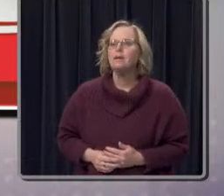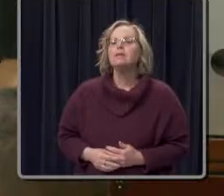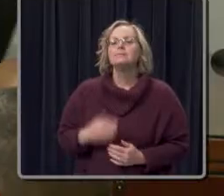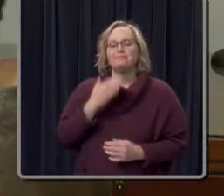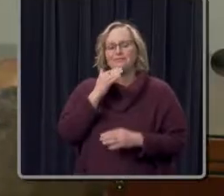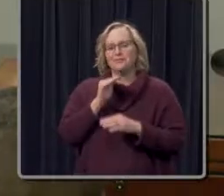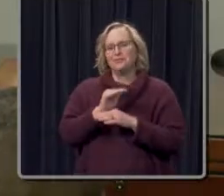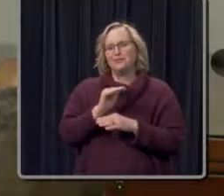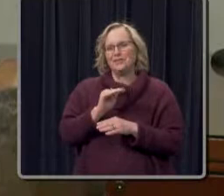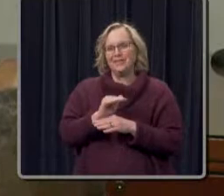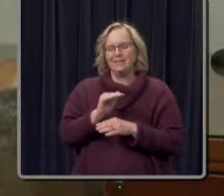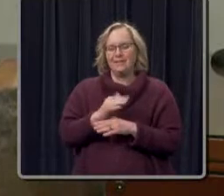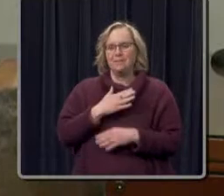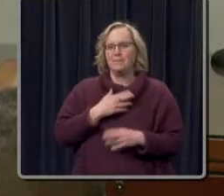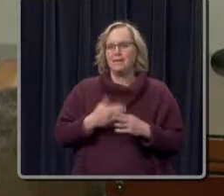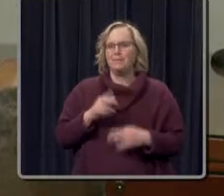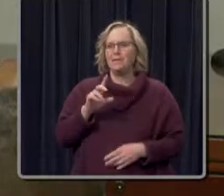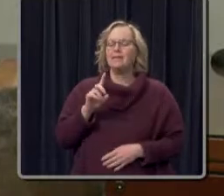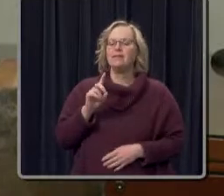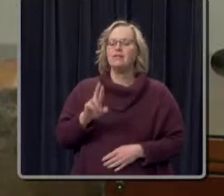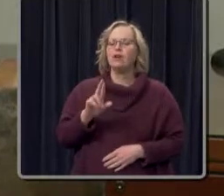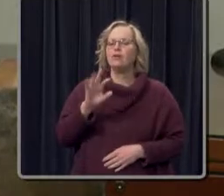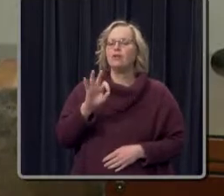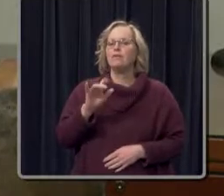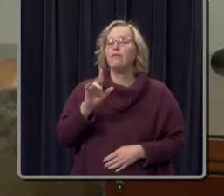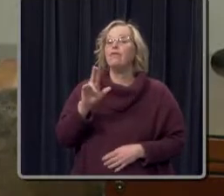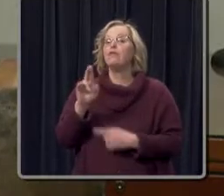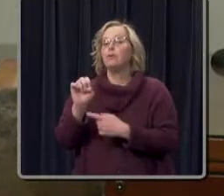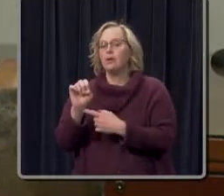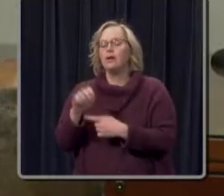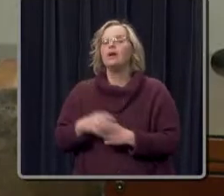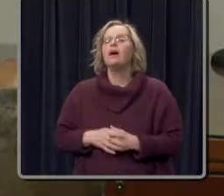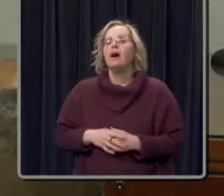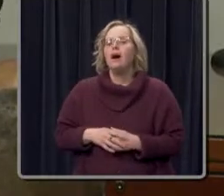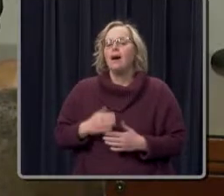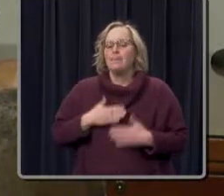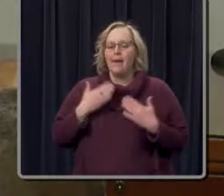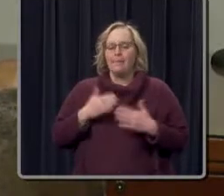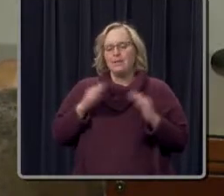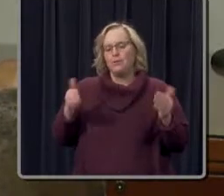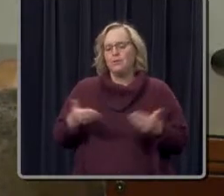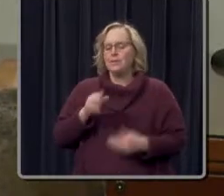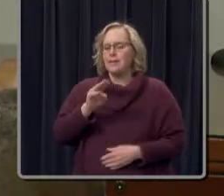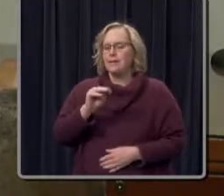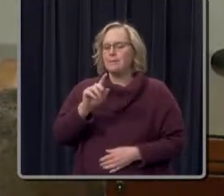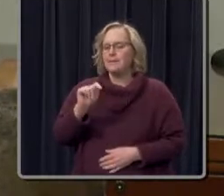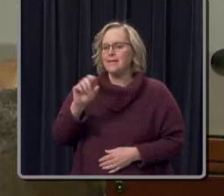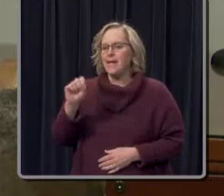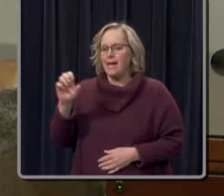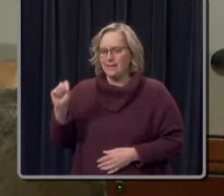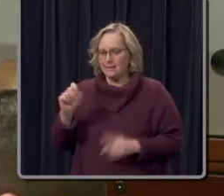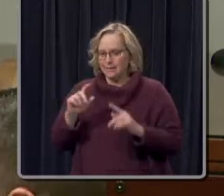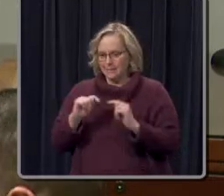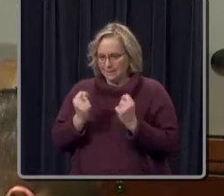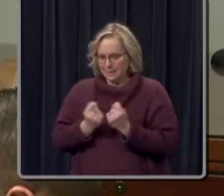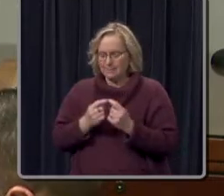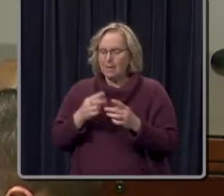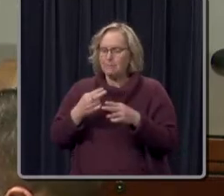Good evening, everyone. My name is Dr. Fluke. I'm happy to represent our MTSS leadership team as I briefly describe our MTSS